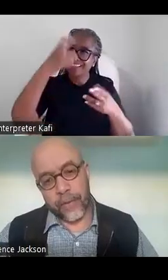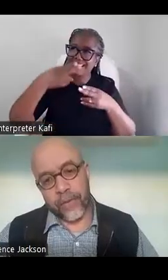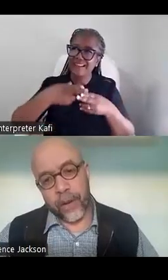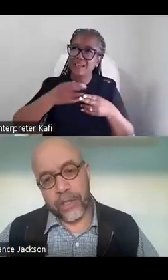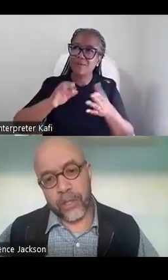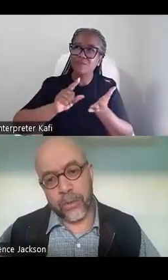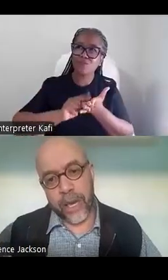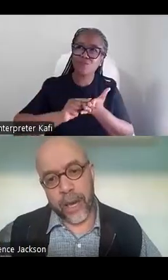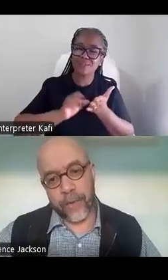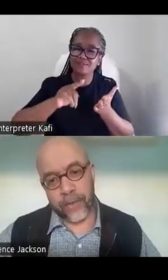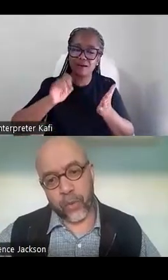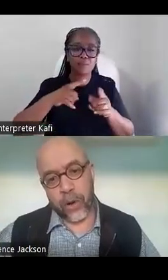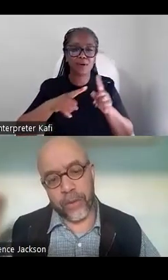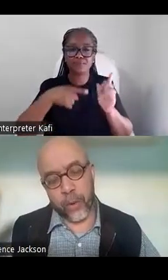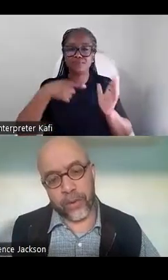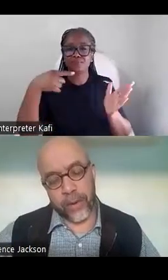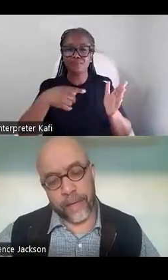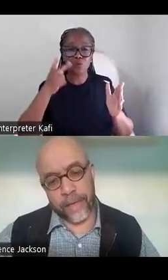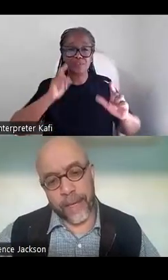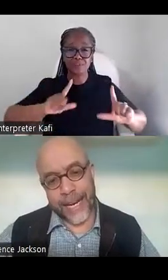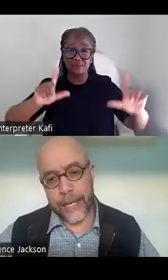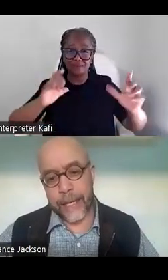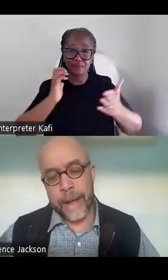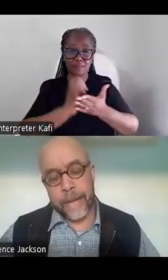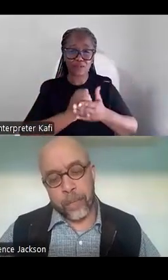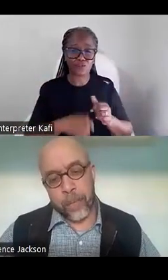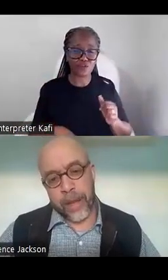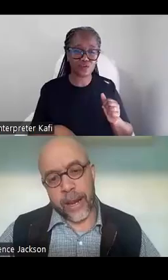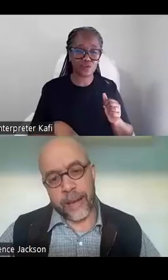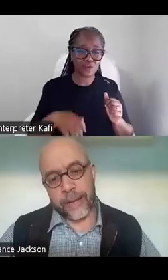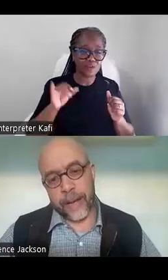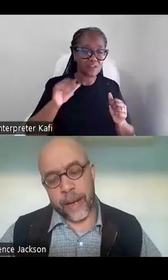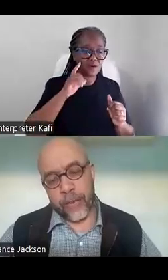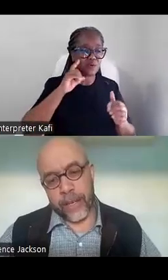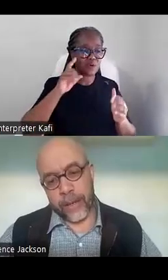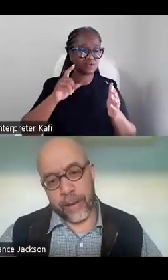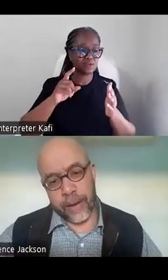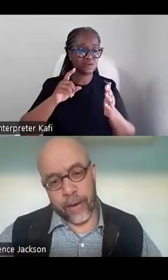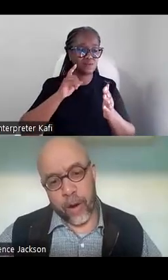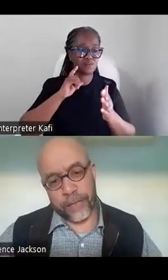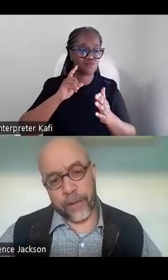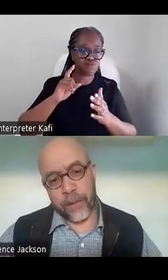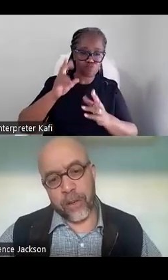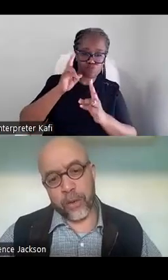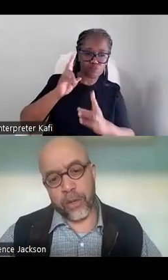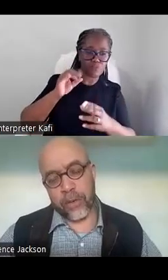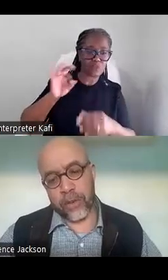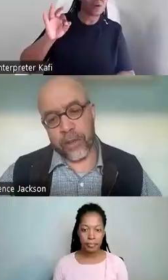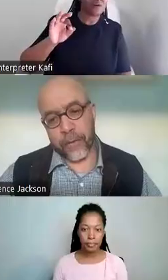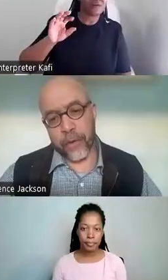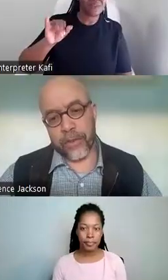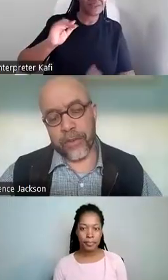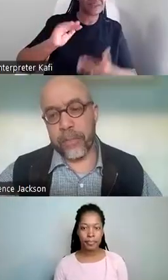devoted to Cap Francois, the north of Haiti, and they often noted